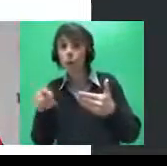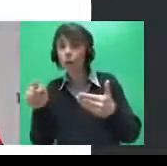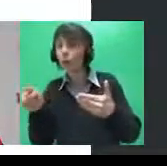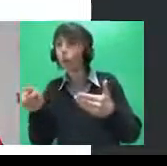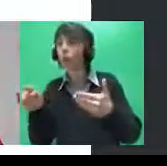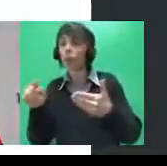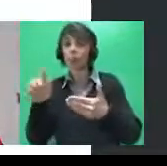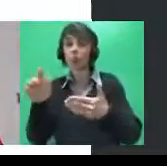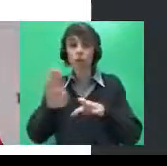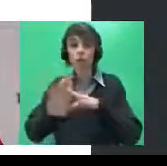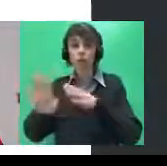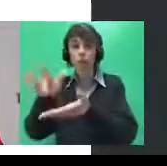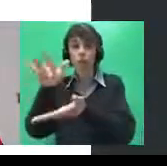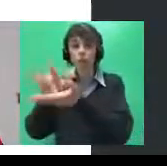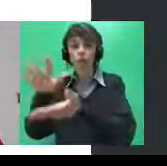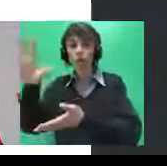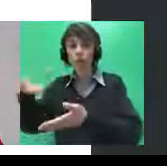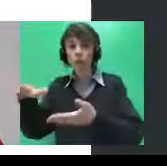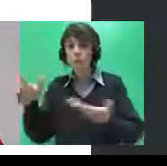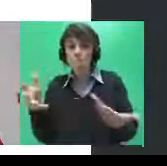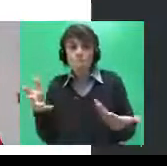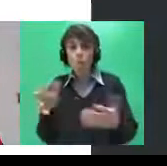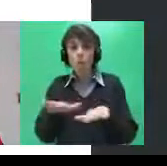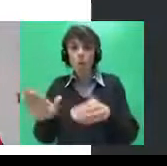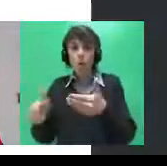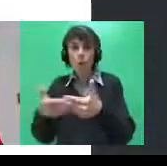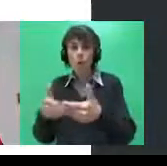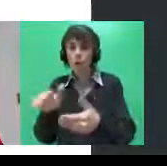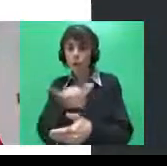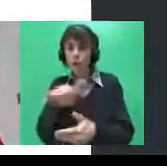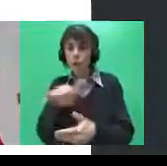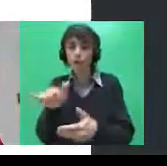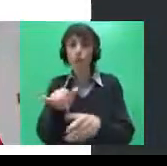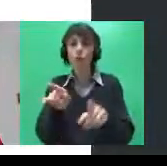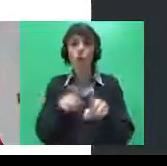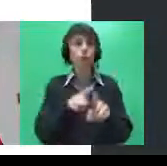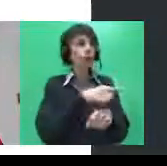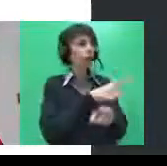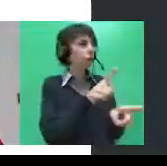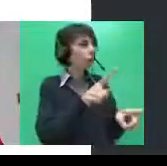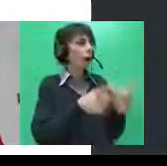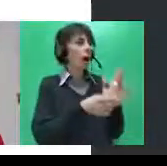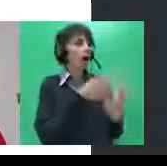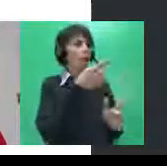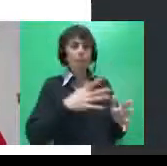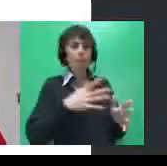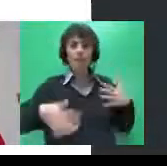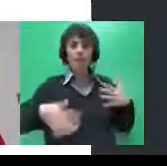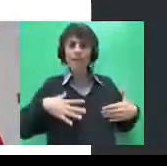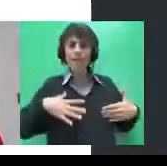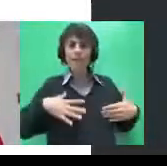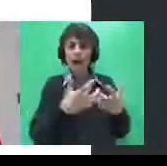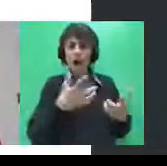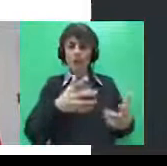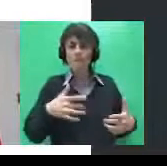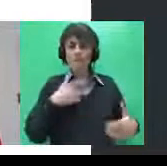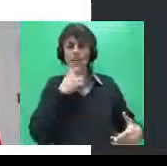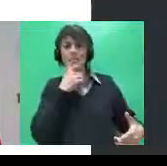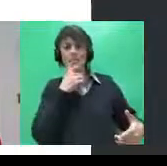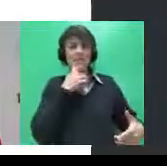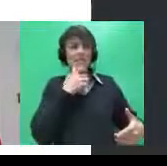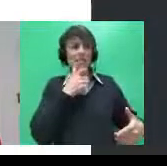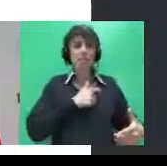under there, not just a lack of the trust in the implementation of guidelines, but it's about the behaviours of other people that this audience is particularly worried about. So it's very